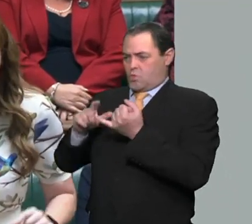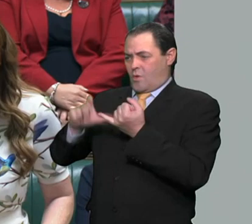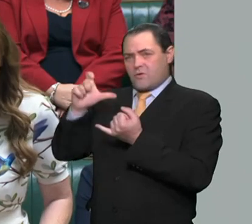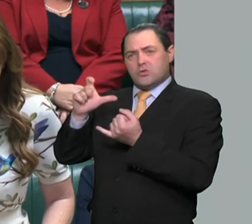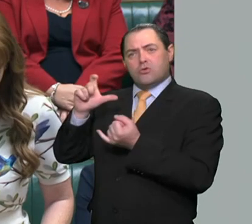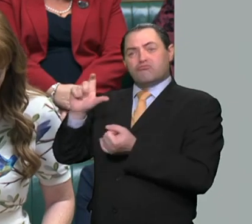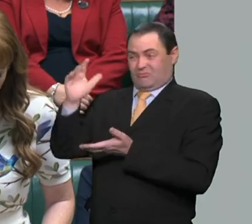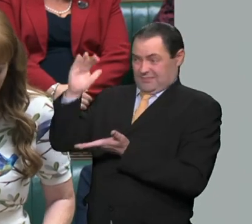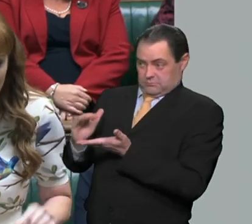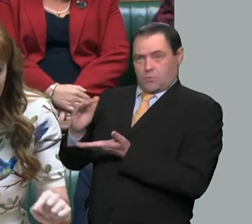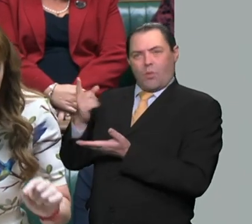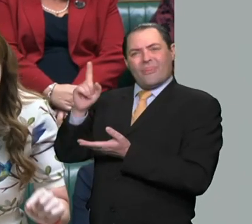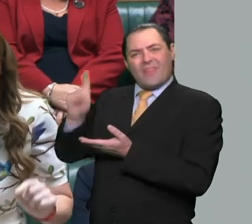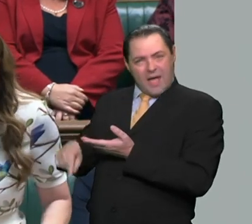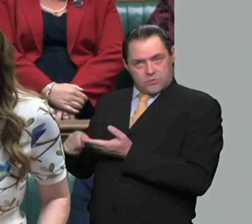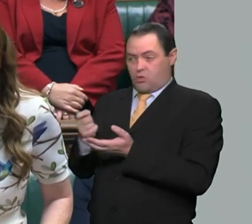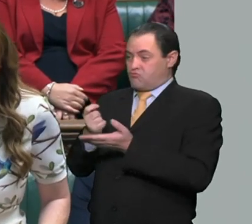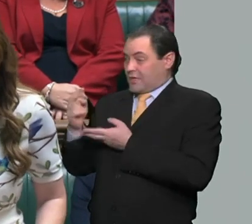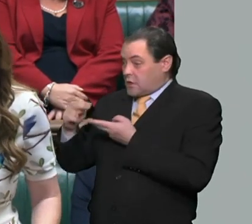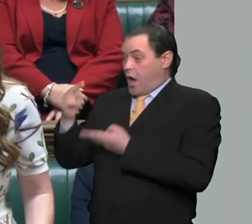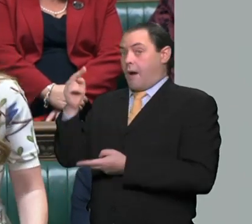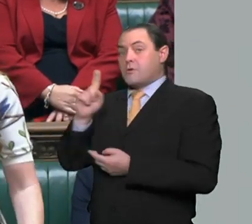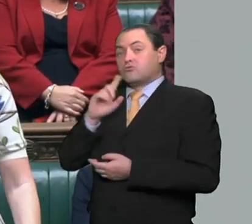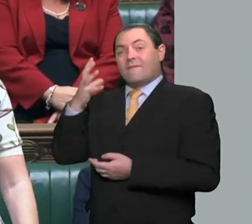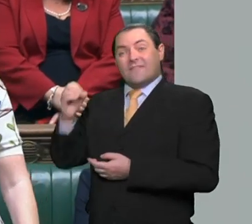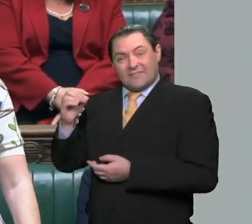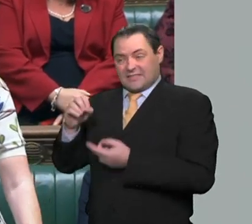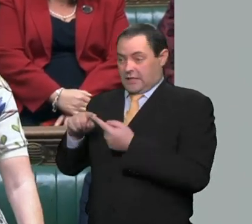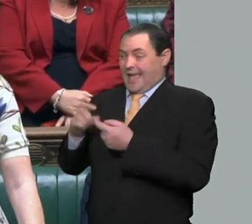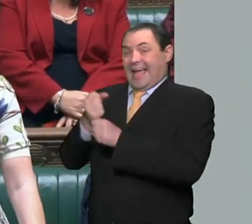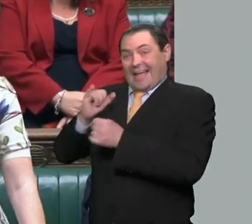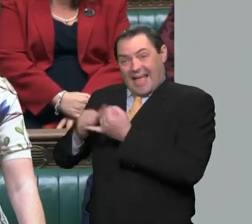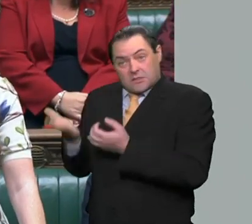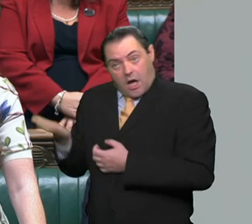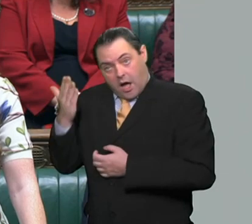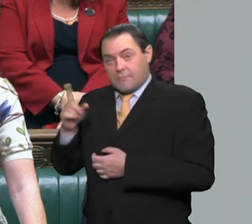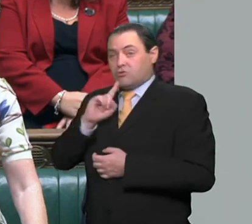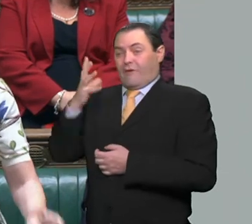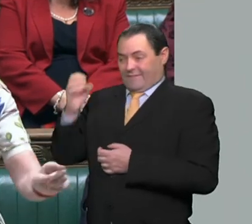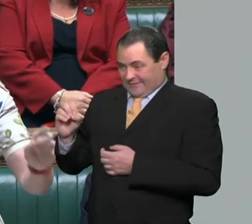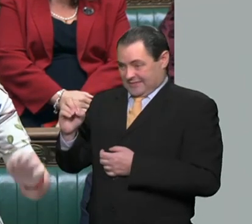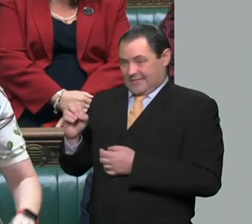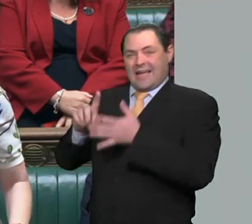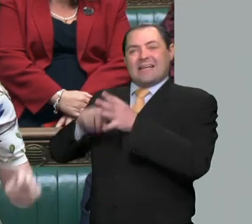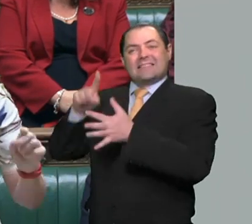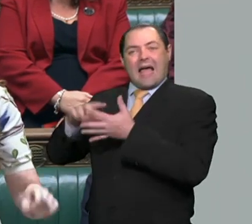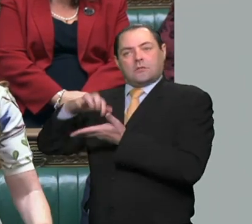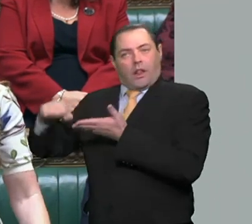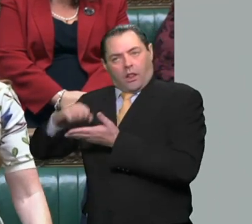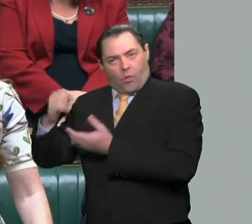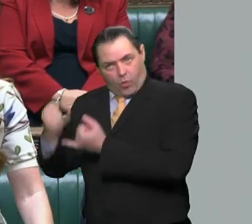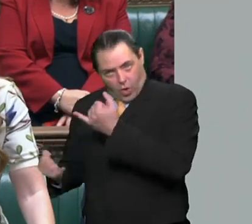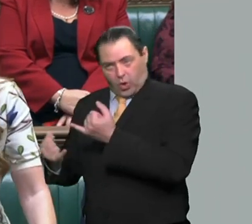down £1,000, rent up 150 quid, gas bills up 150 quid, taxes up and